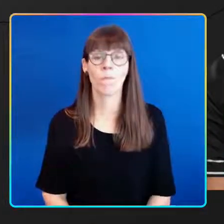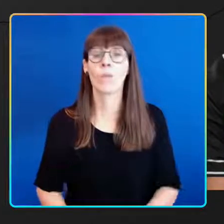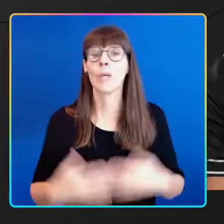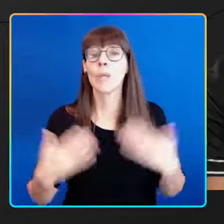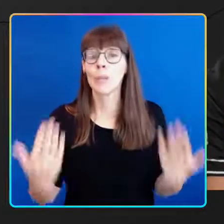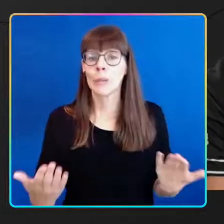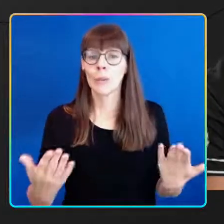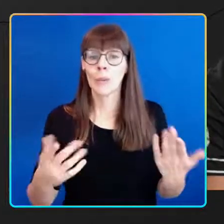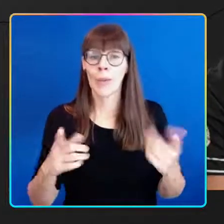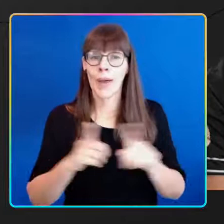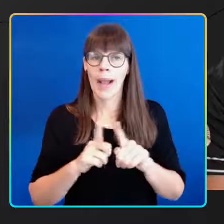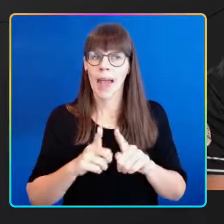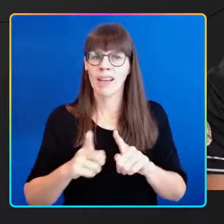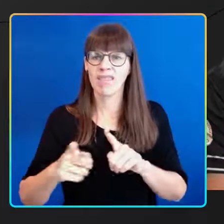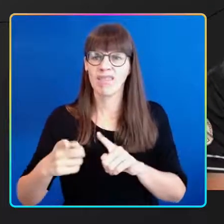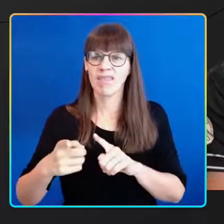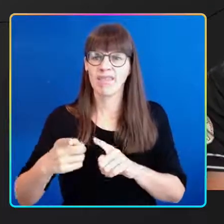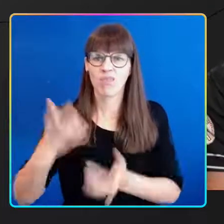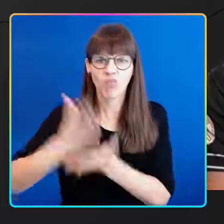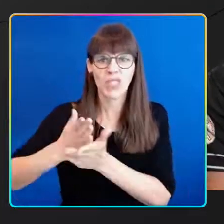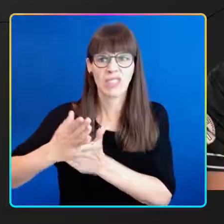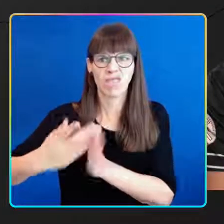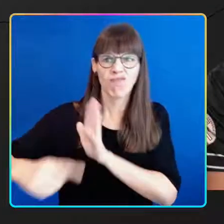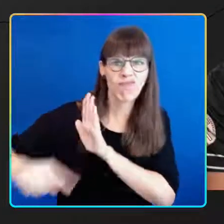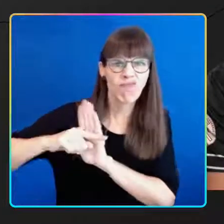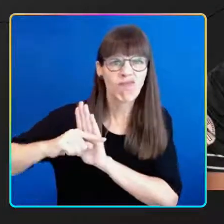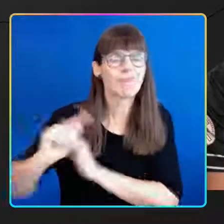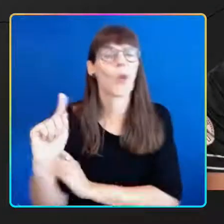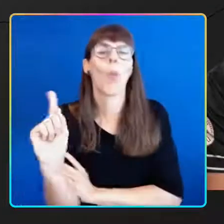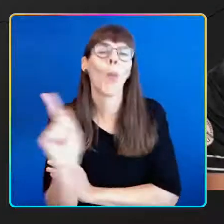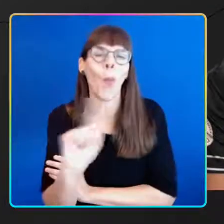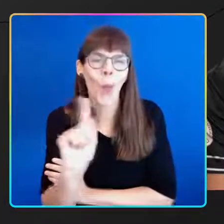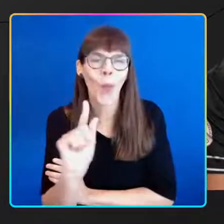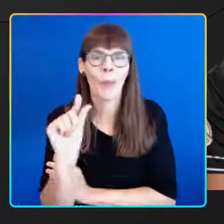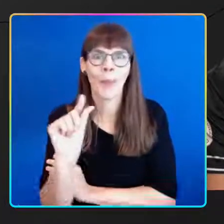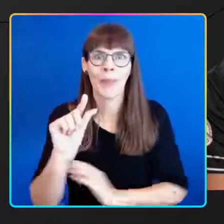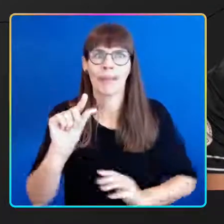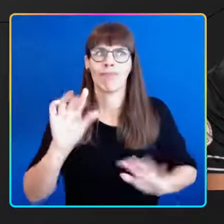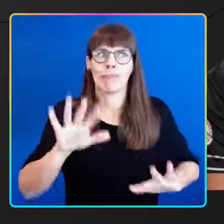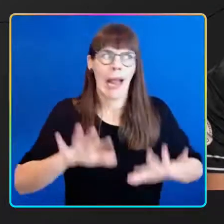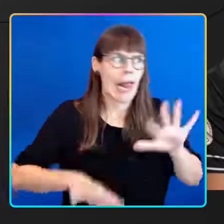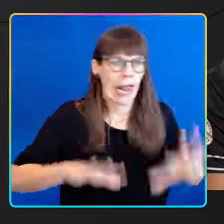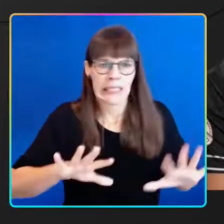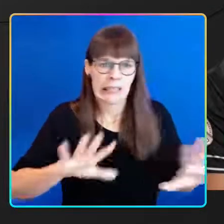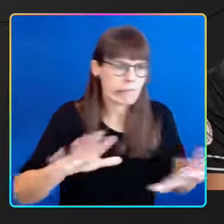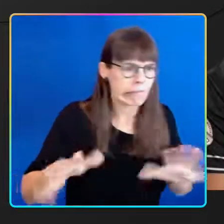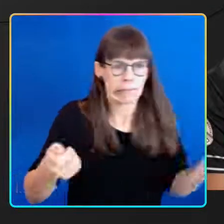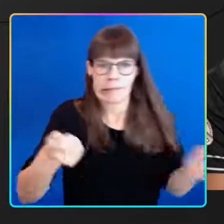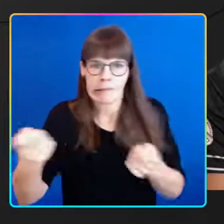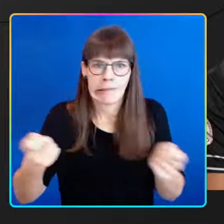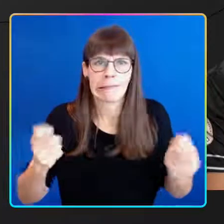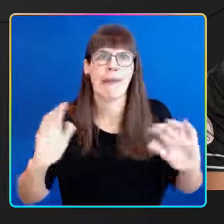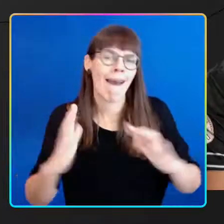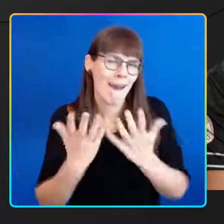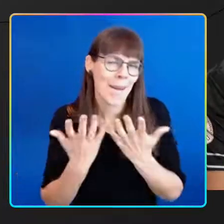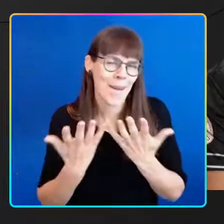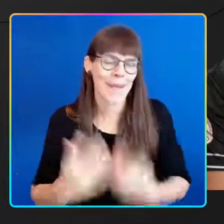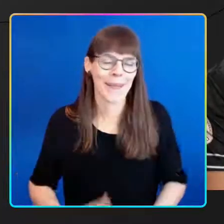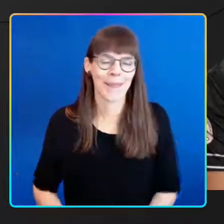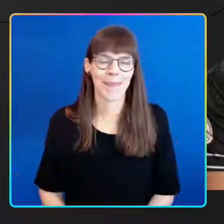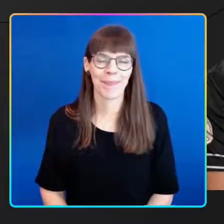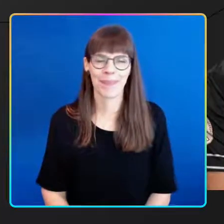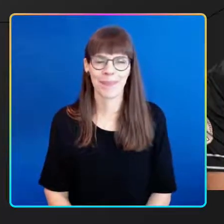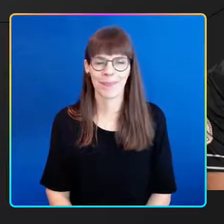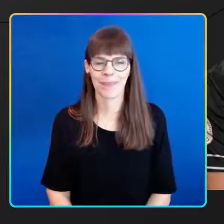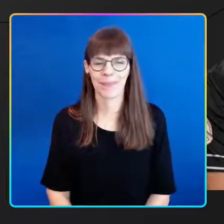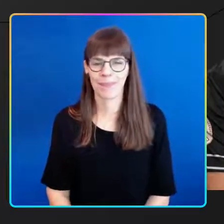is annoying. It's like, sometimes it's challenging, and I still see this today. So I